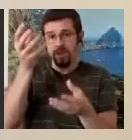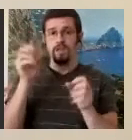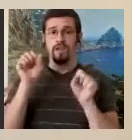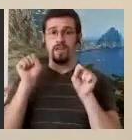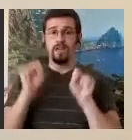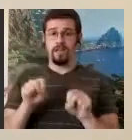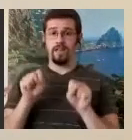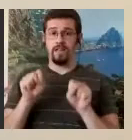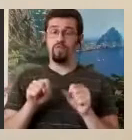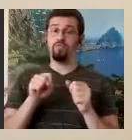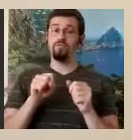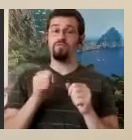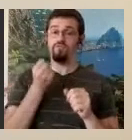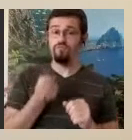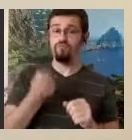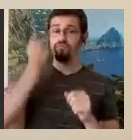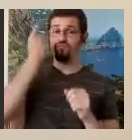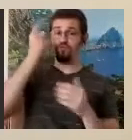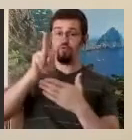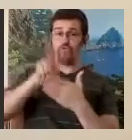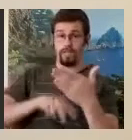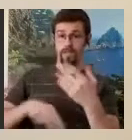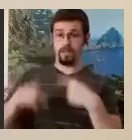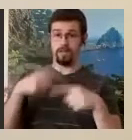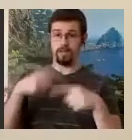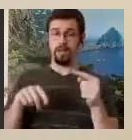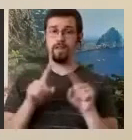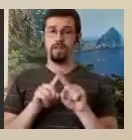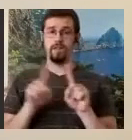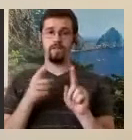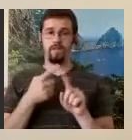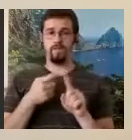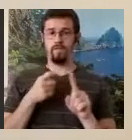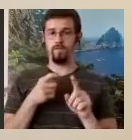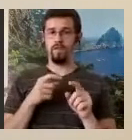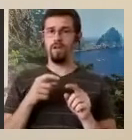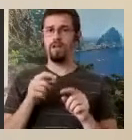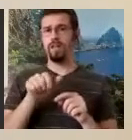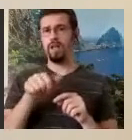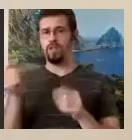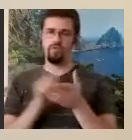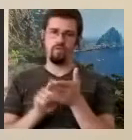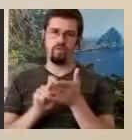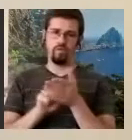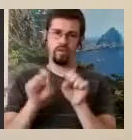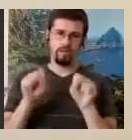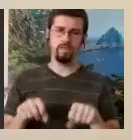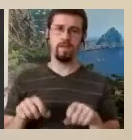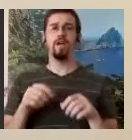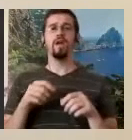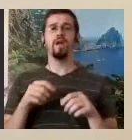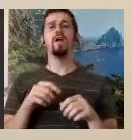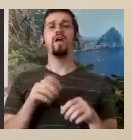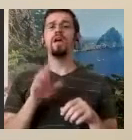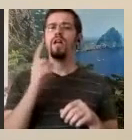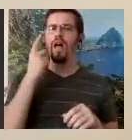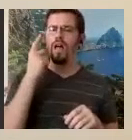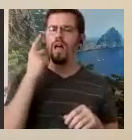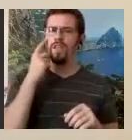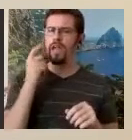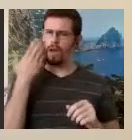read the sign, which is different. It's a written representation. And just to give you an example of, if you could, I'm not